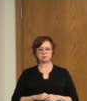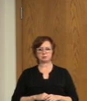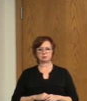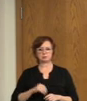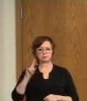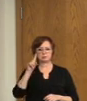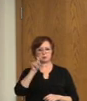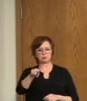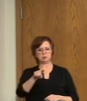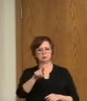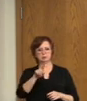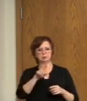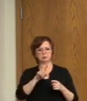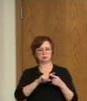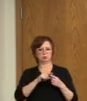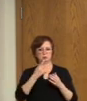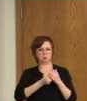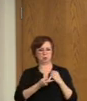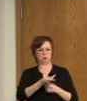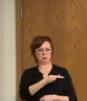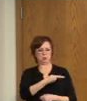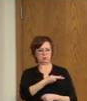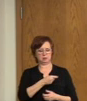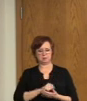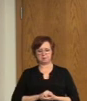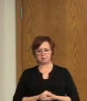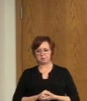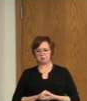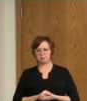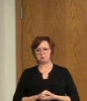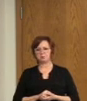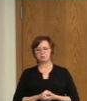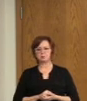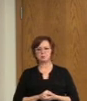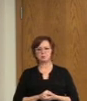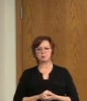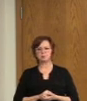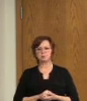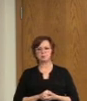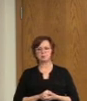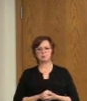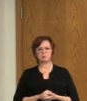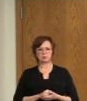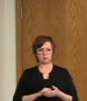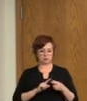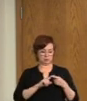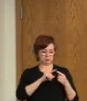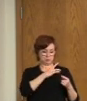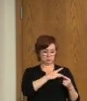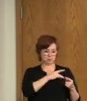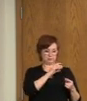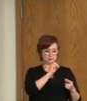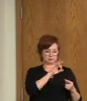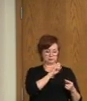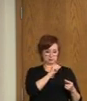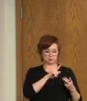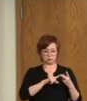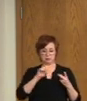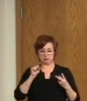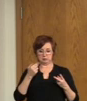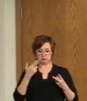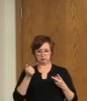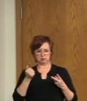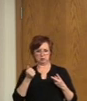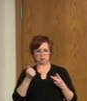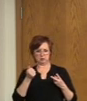question is for both the Minister and Dr. Shahab. I'm wondering what the province and SHA is doing to test for and look for